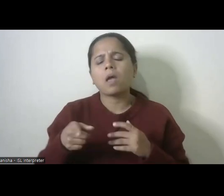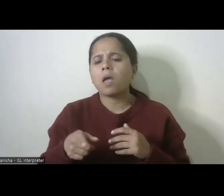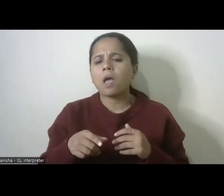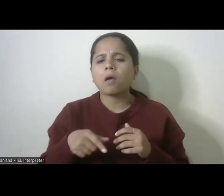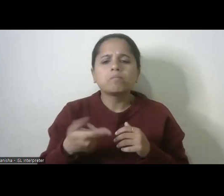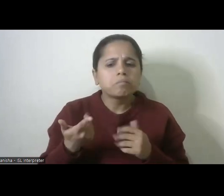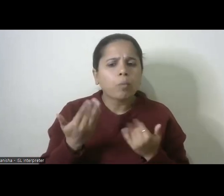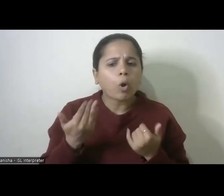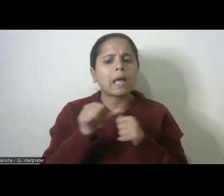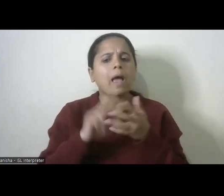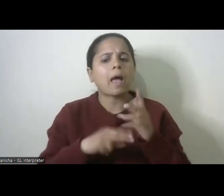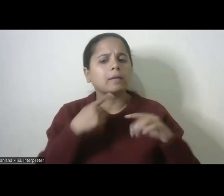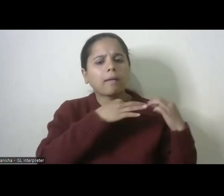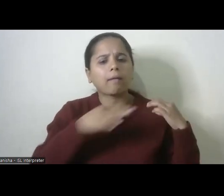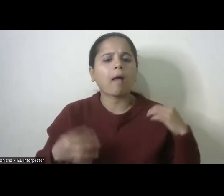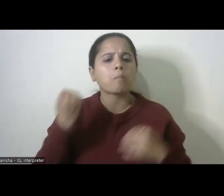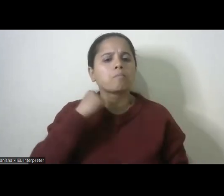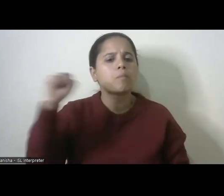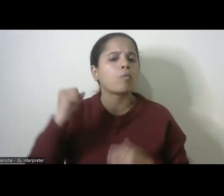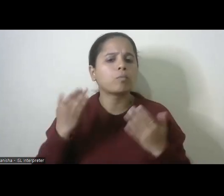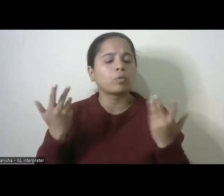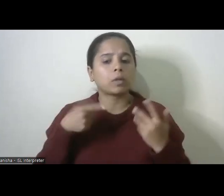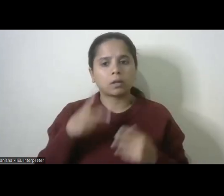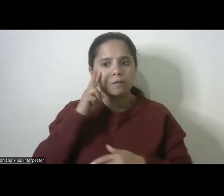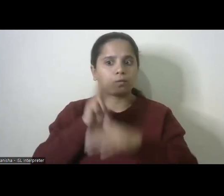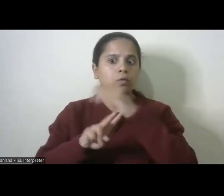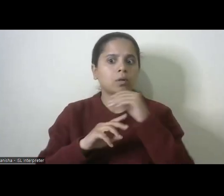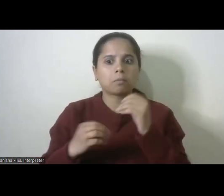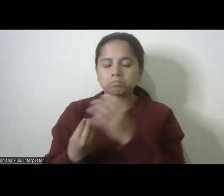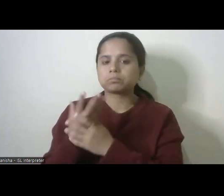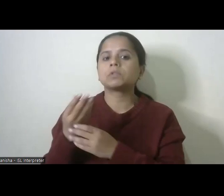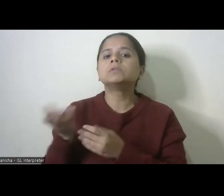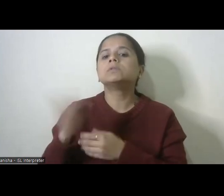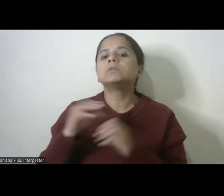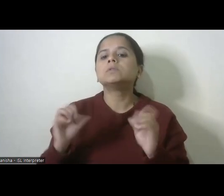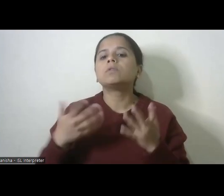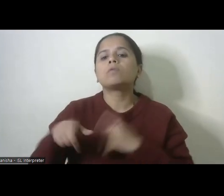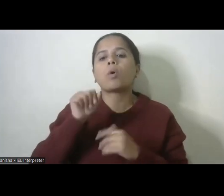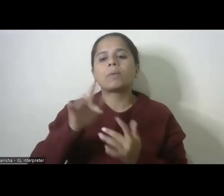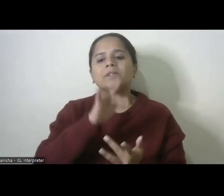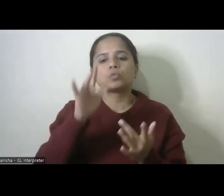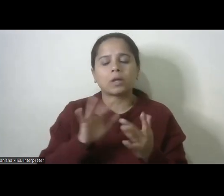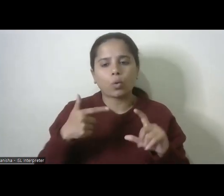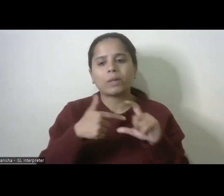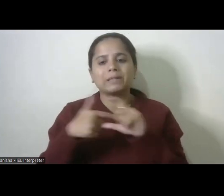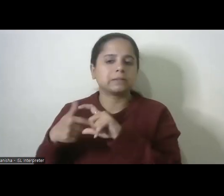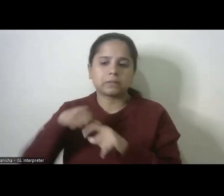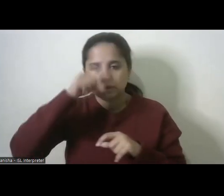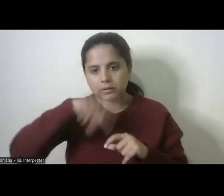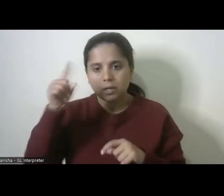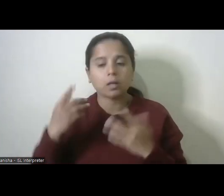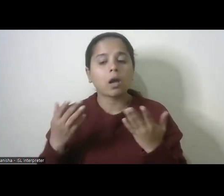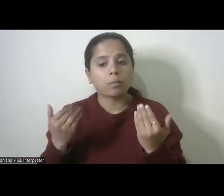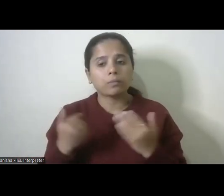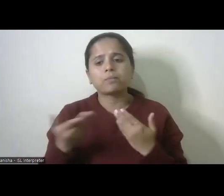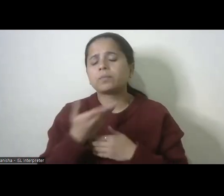could also entail, a vision that emerges from the Adivasis of central and eastern India. So